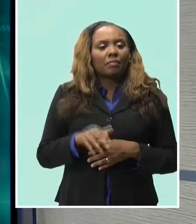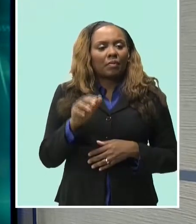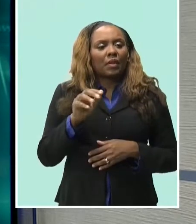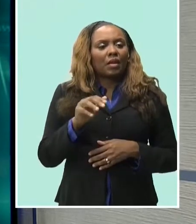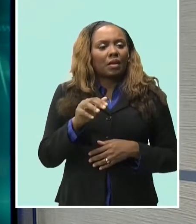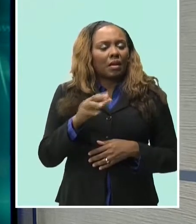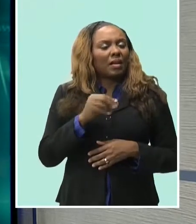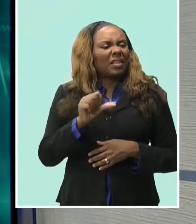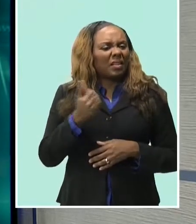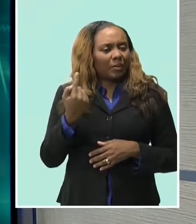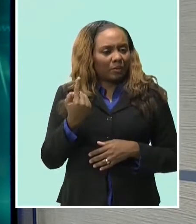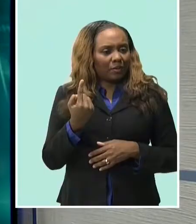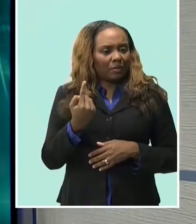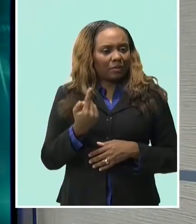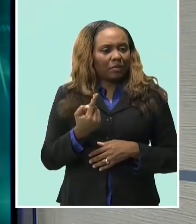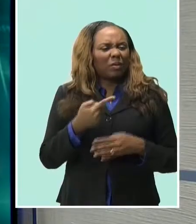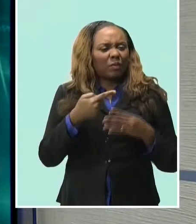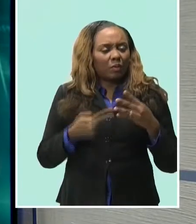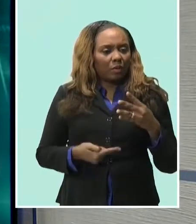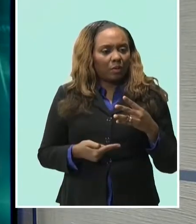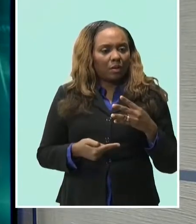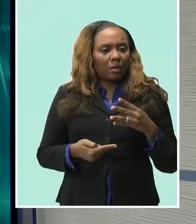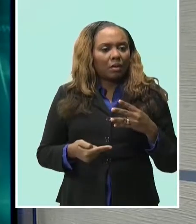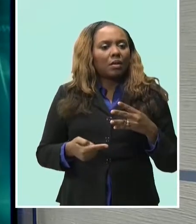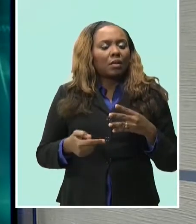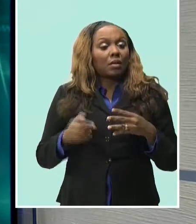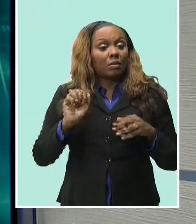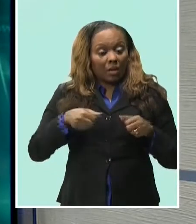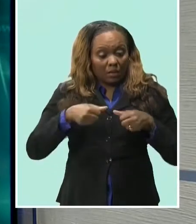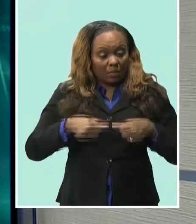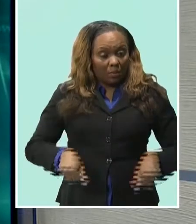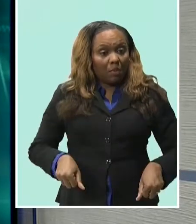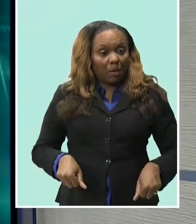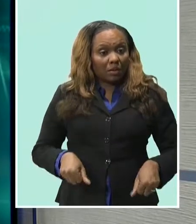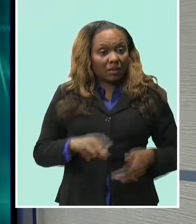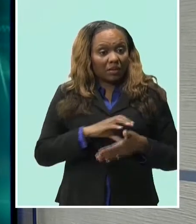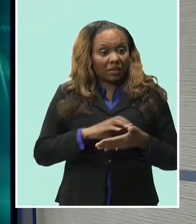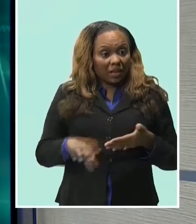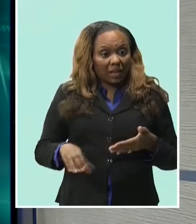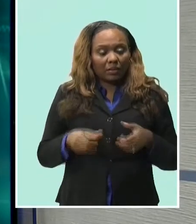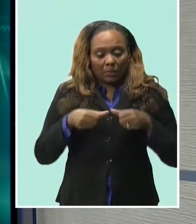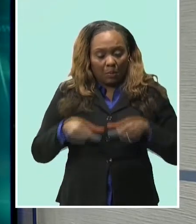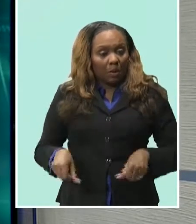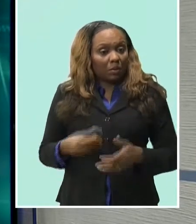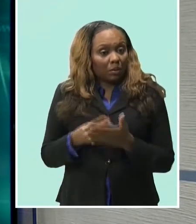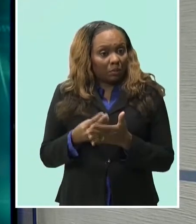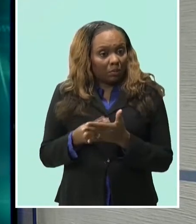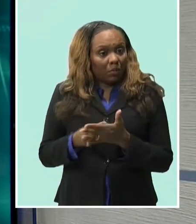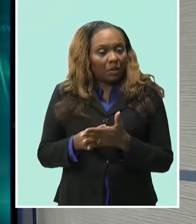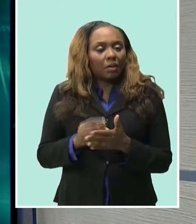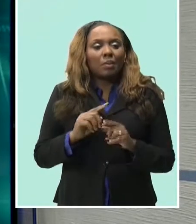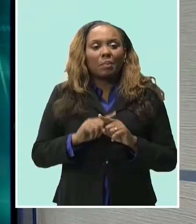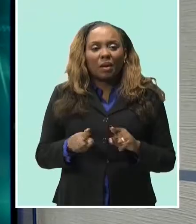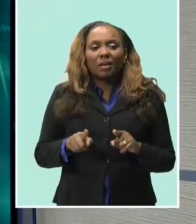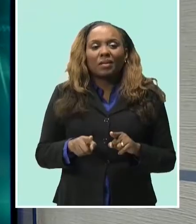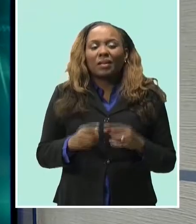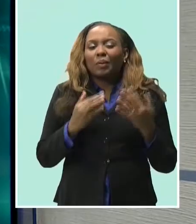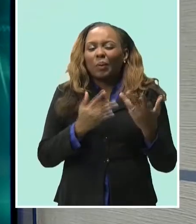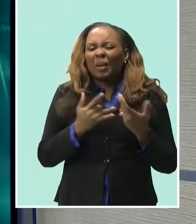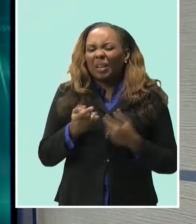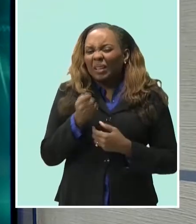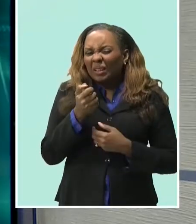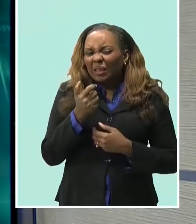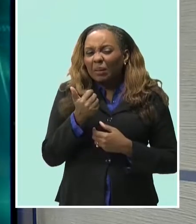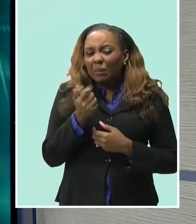4 locations, there may be delays in the processing time of cash and checks. The bank has thanked customers for